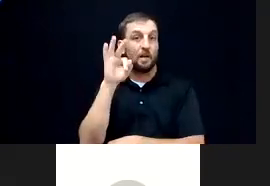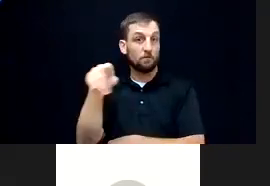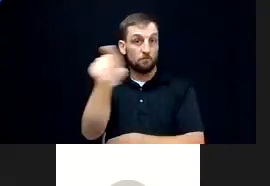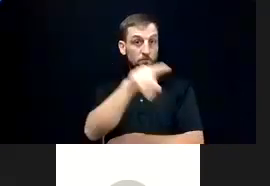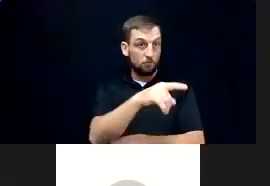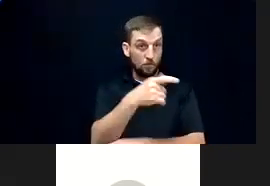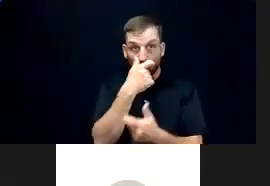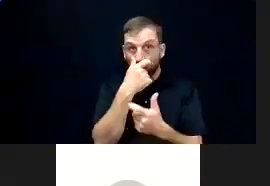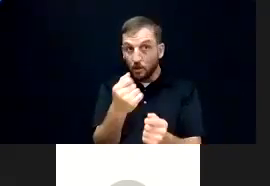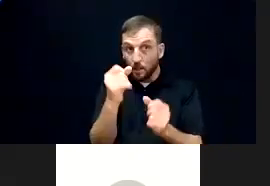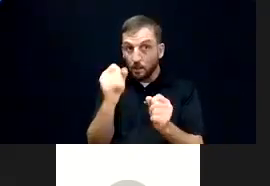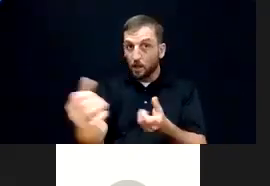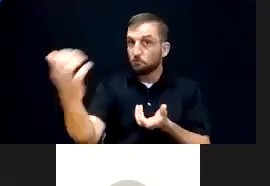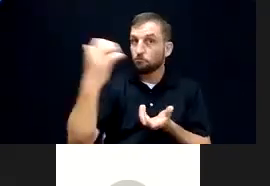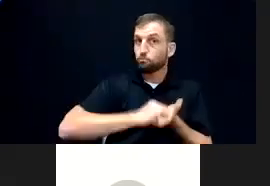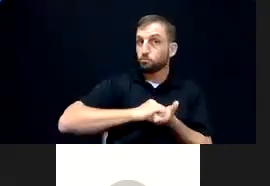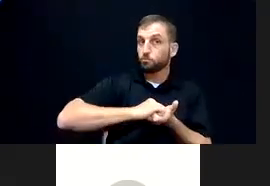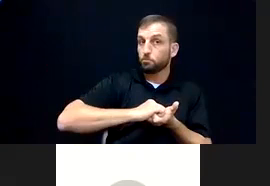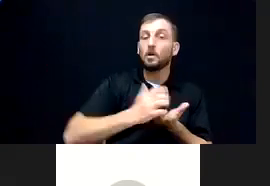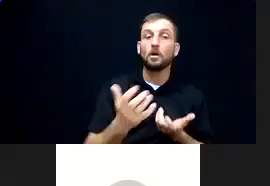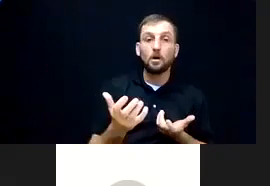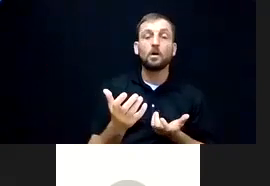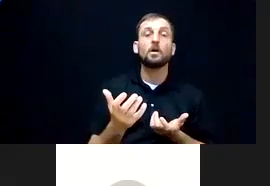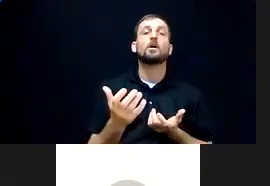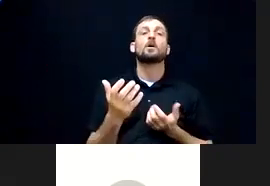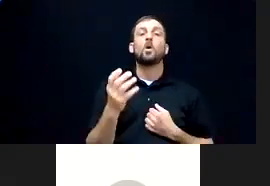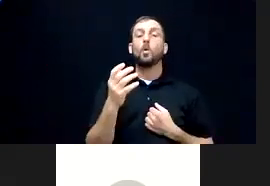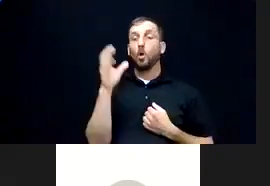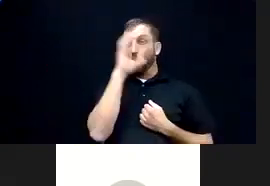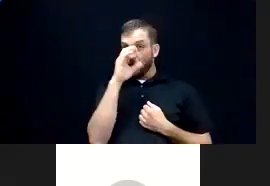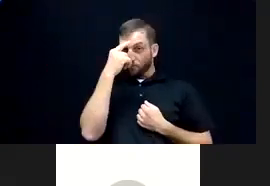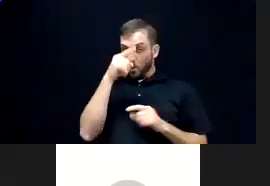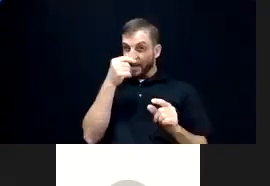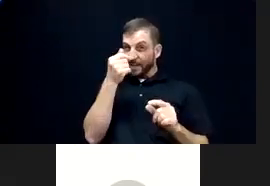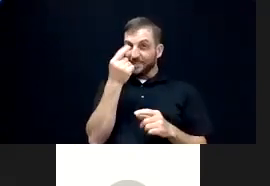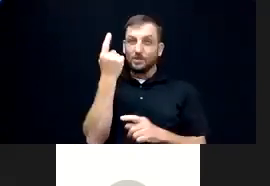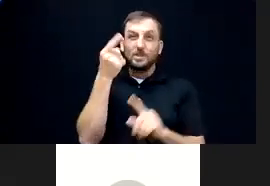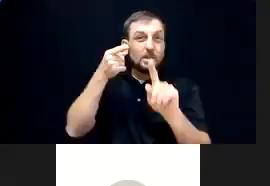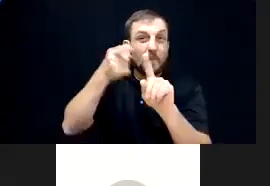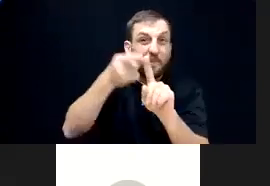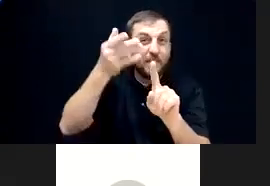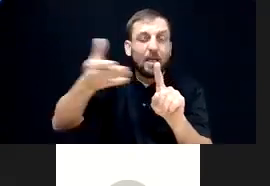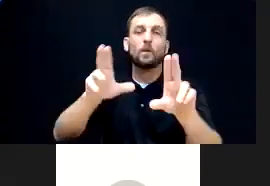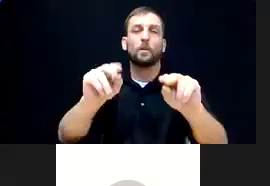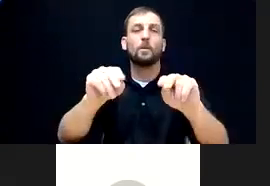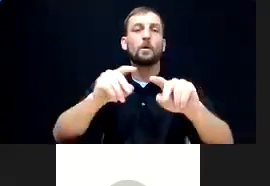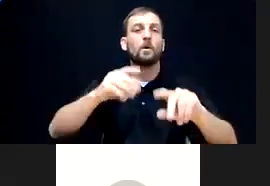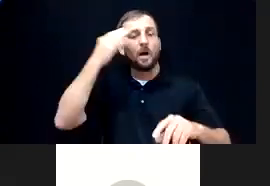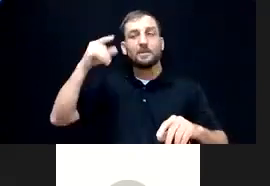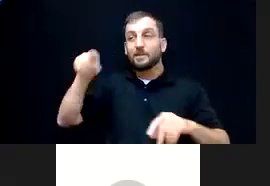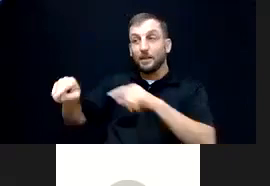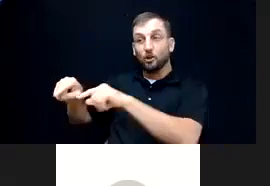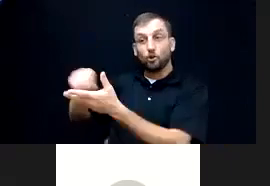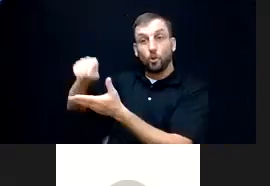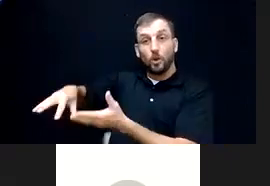us. So we're not looking for anything specific because a lot of our students have a lot of different interests. But one of